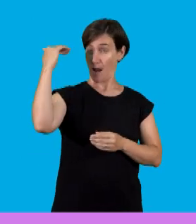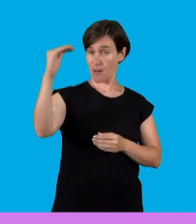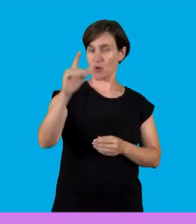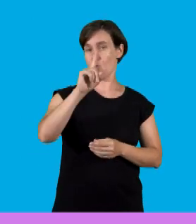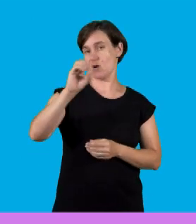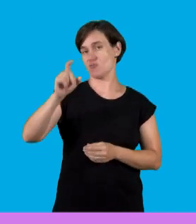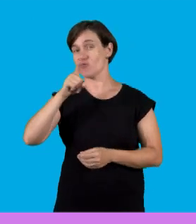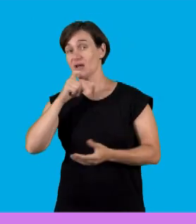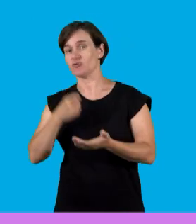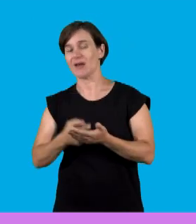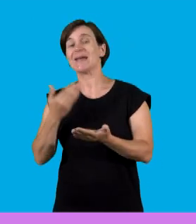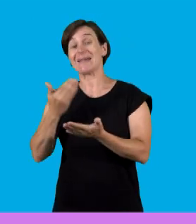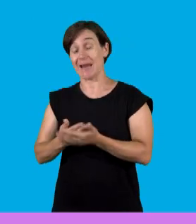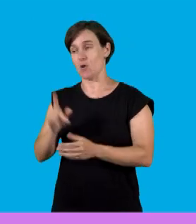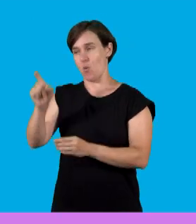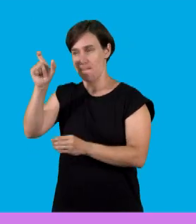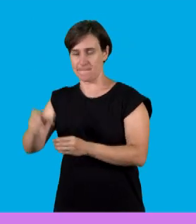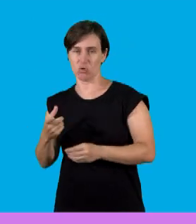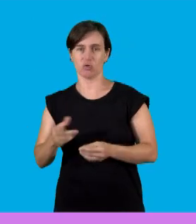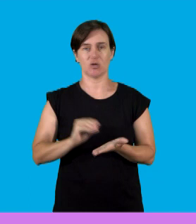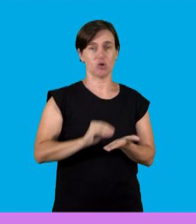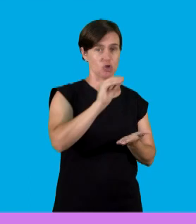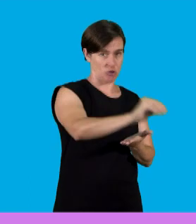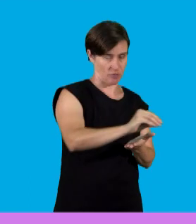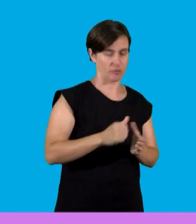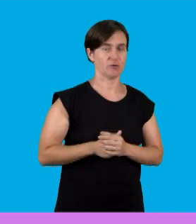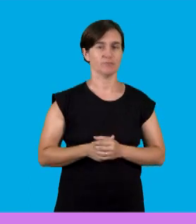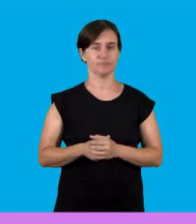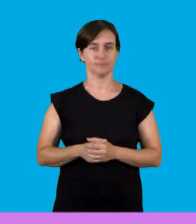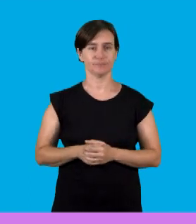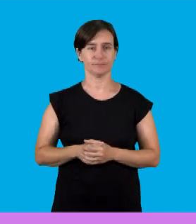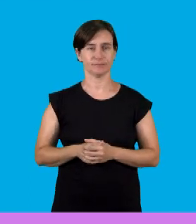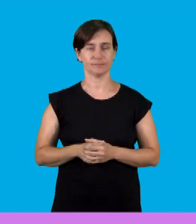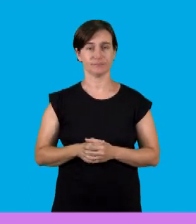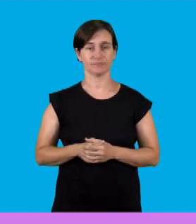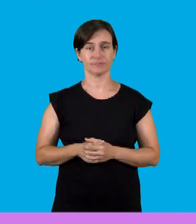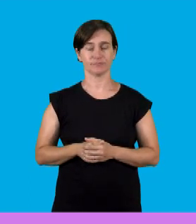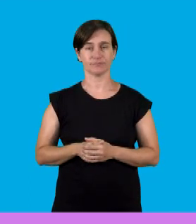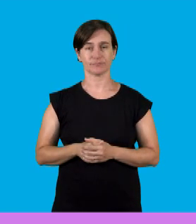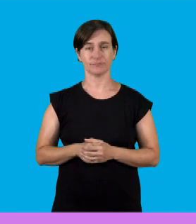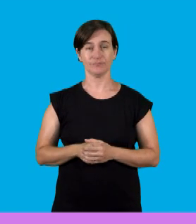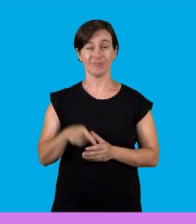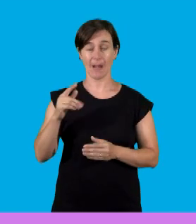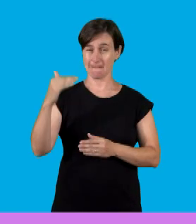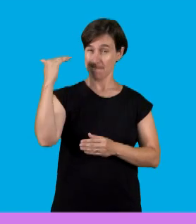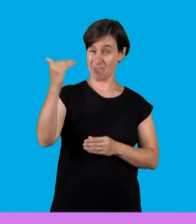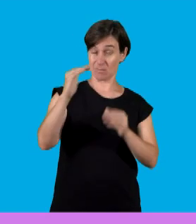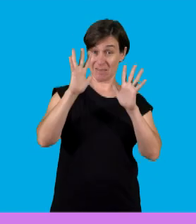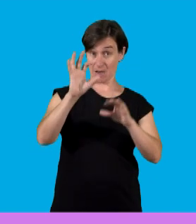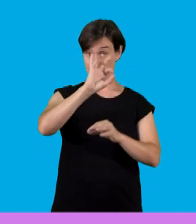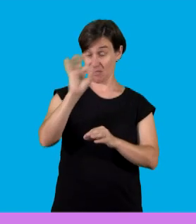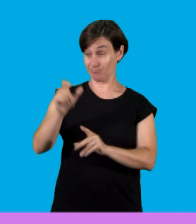of 100,000 Rand can be donated by an individual. And then also a maximum